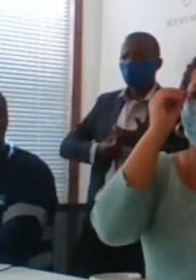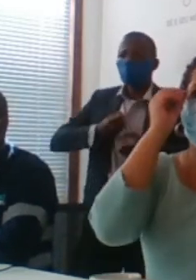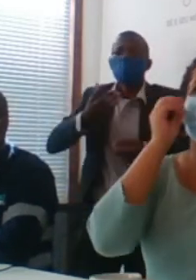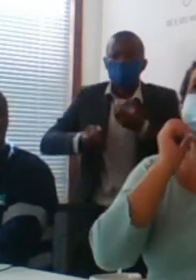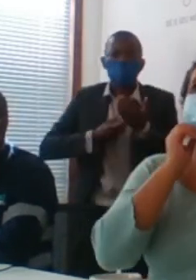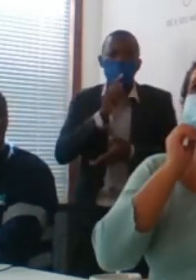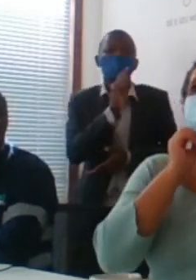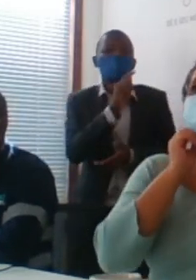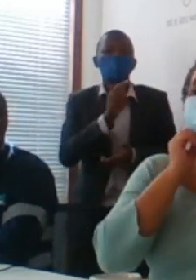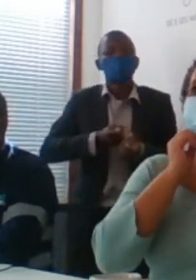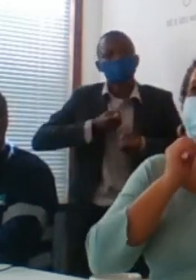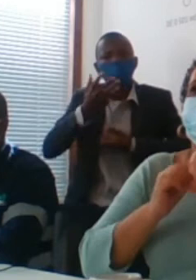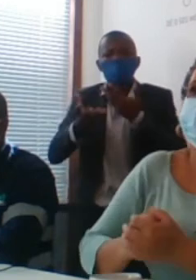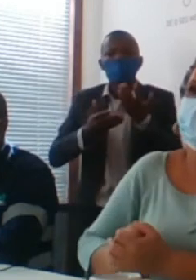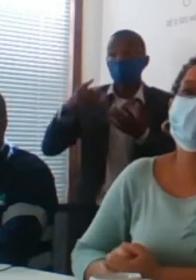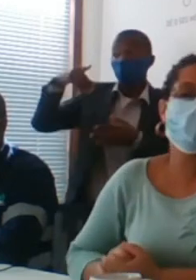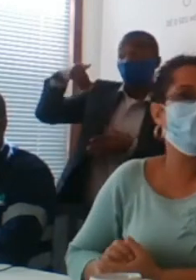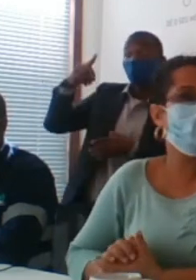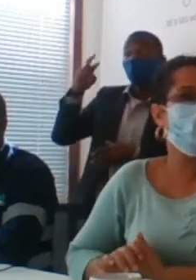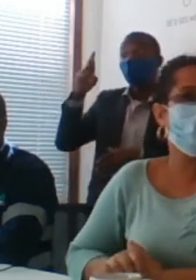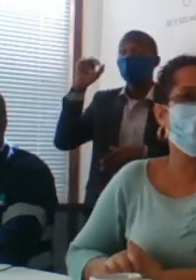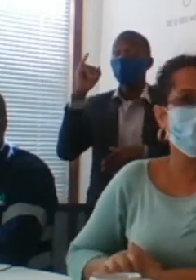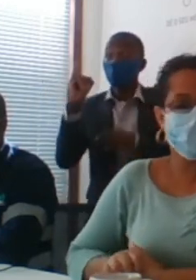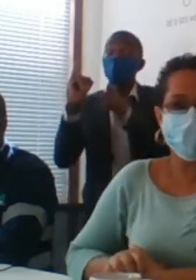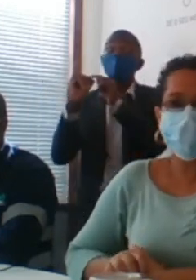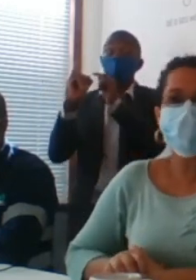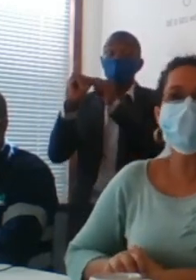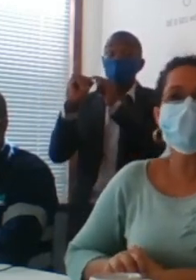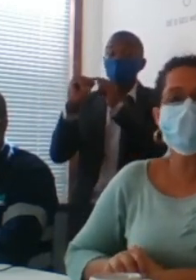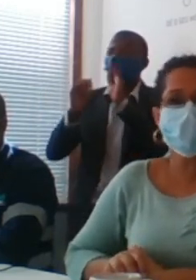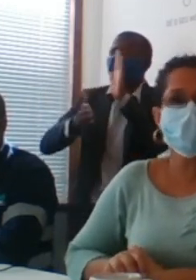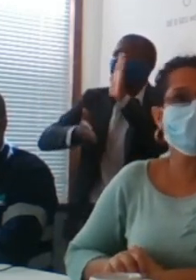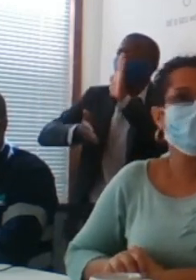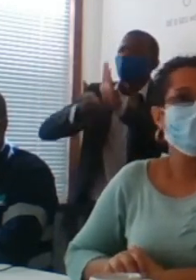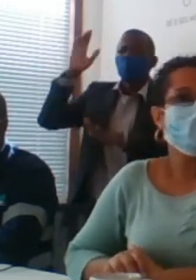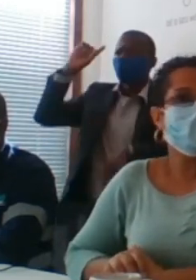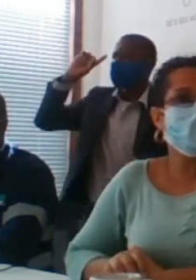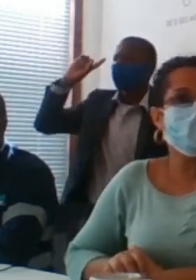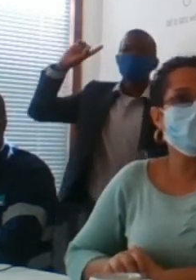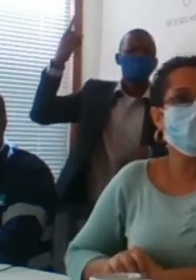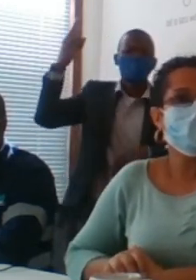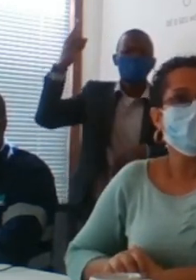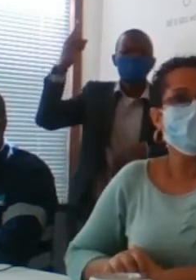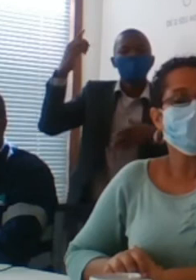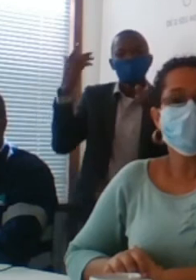we said, PRI has been the pioneer here in Mozambique to start